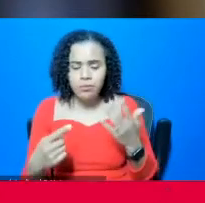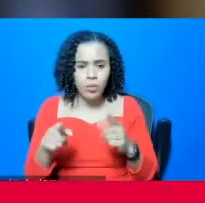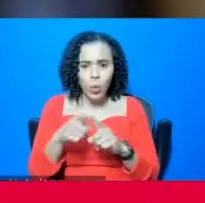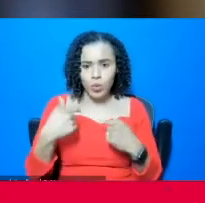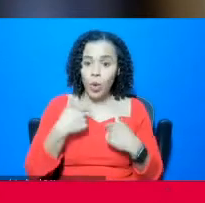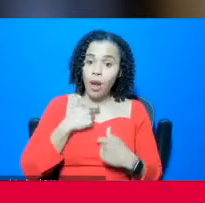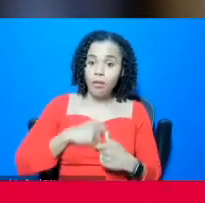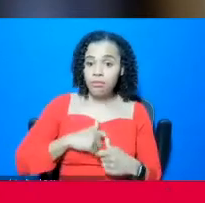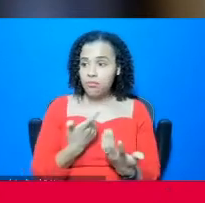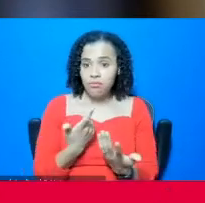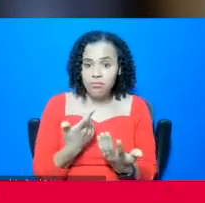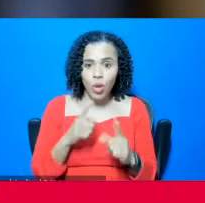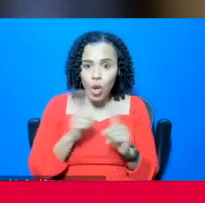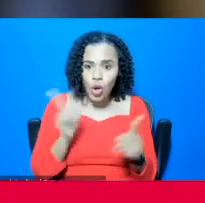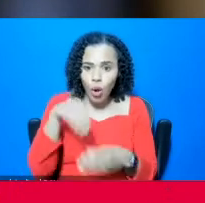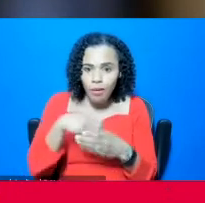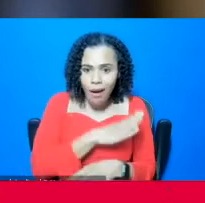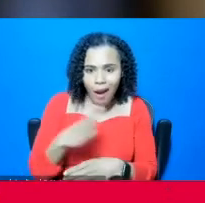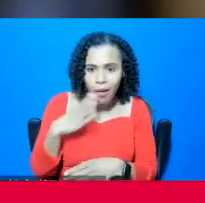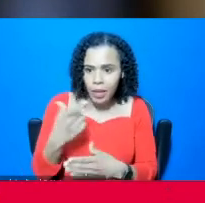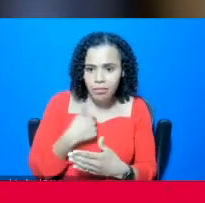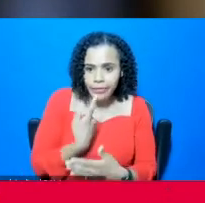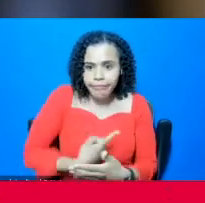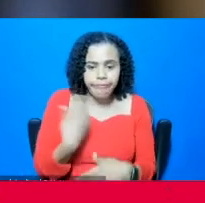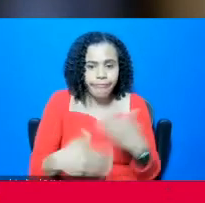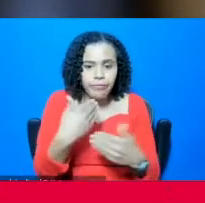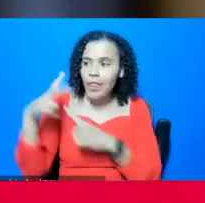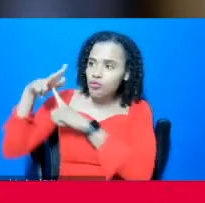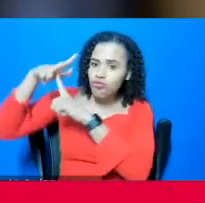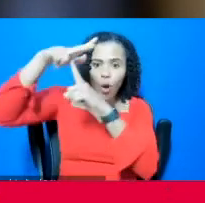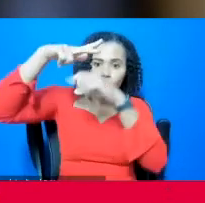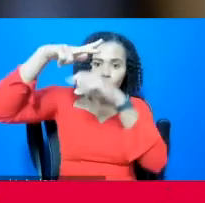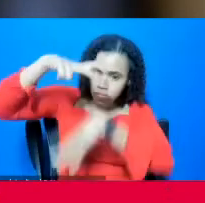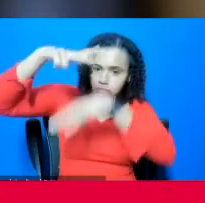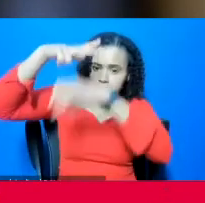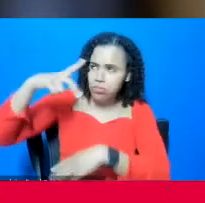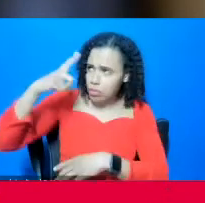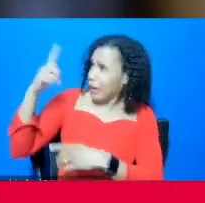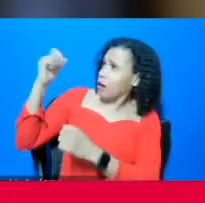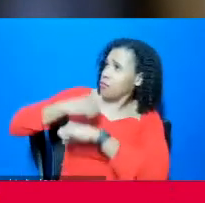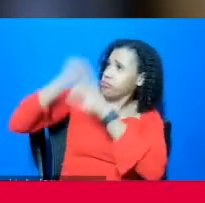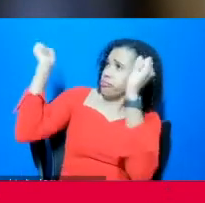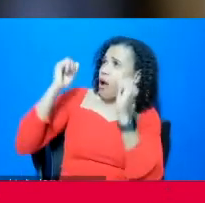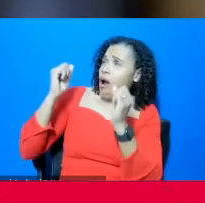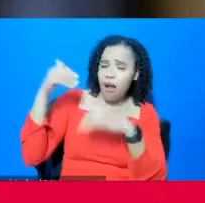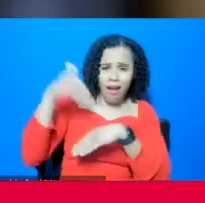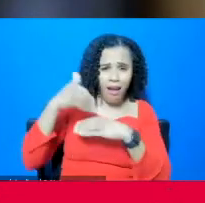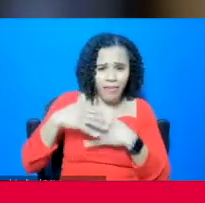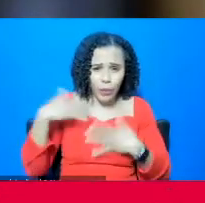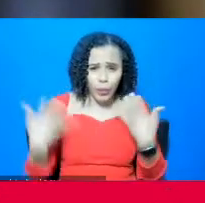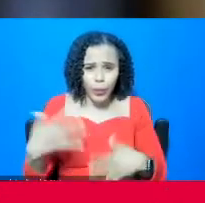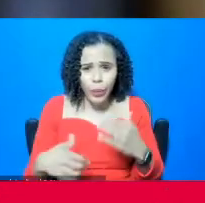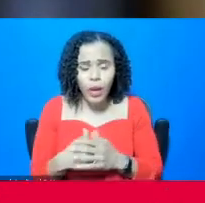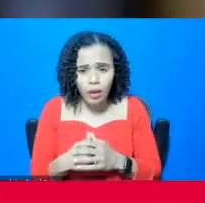civilian, but also the fact that drones and remote munitions are not as have higher